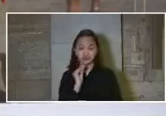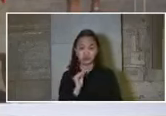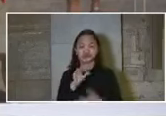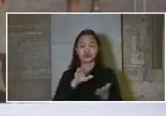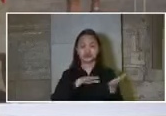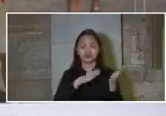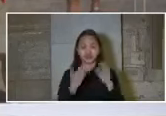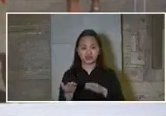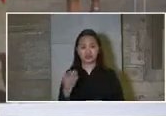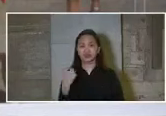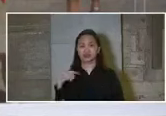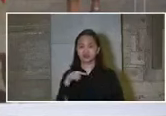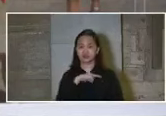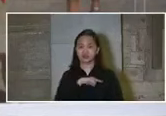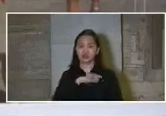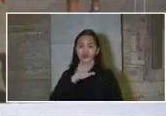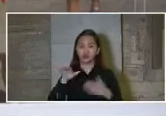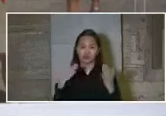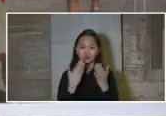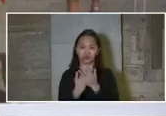all undergo.